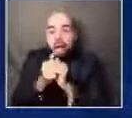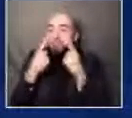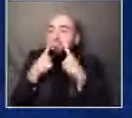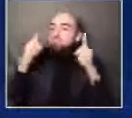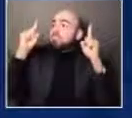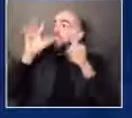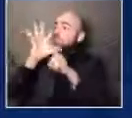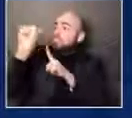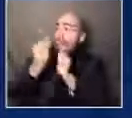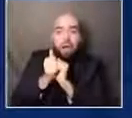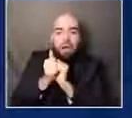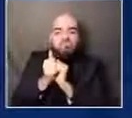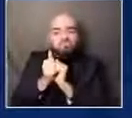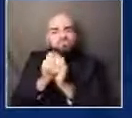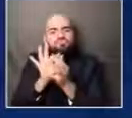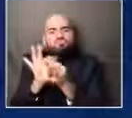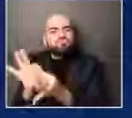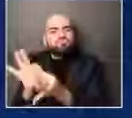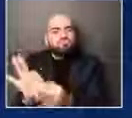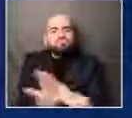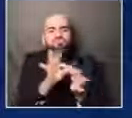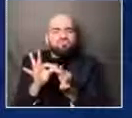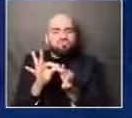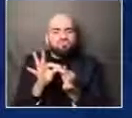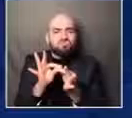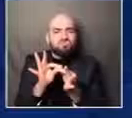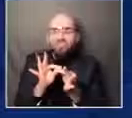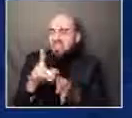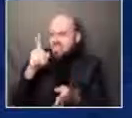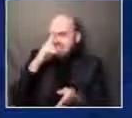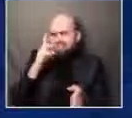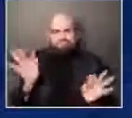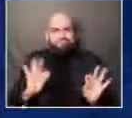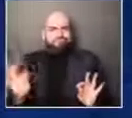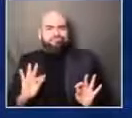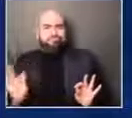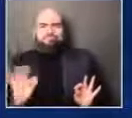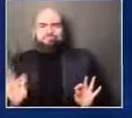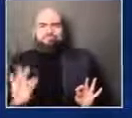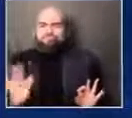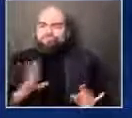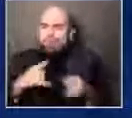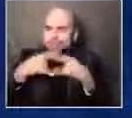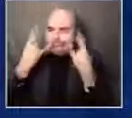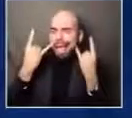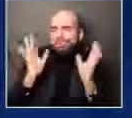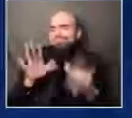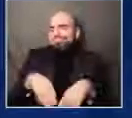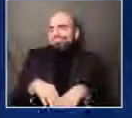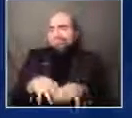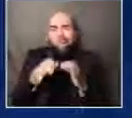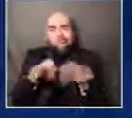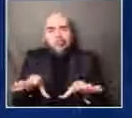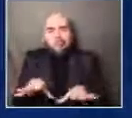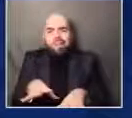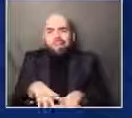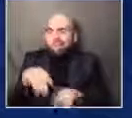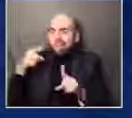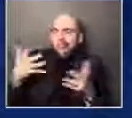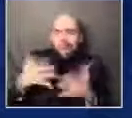Wearing a mask seems like a small act. Maybe you think your individual choice won't make any difference. But throughout the